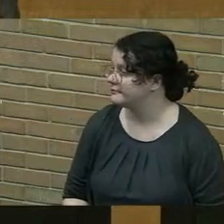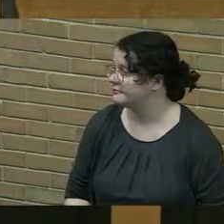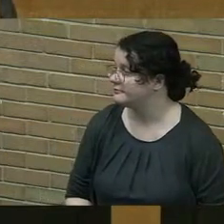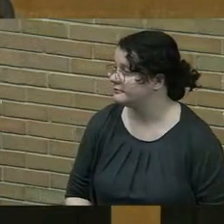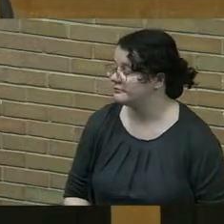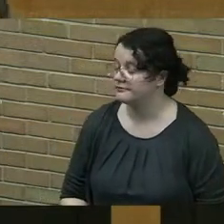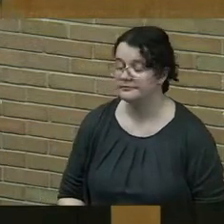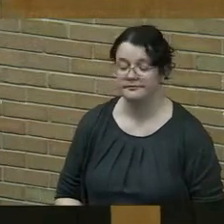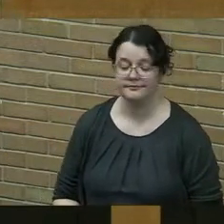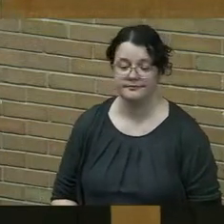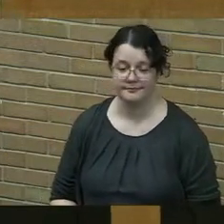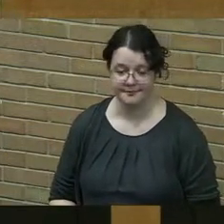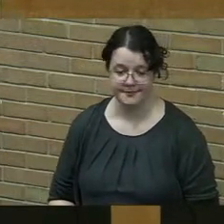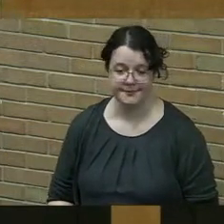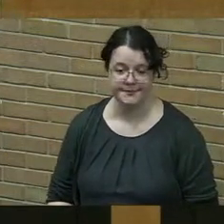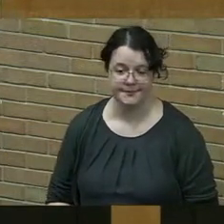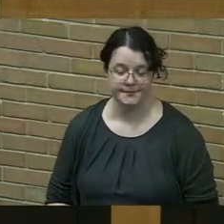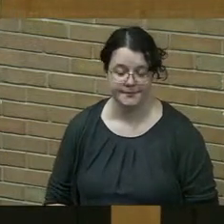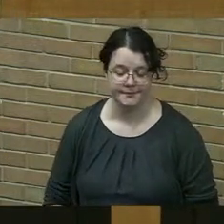And this is